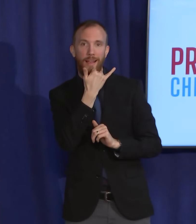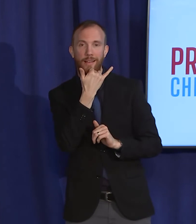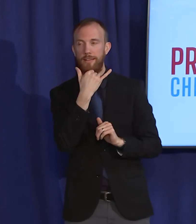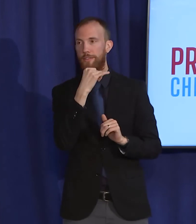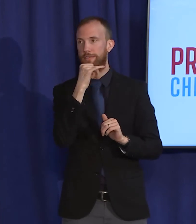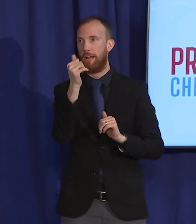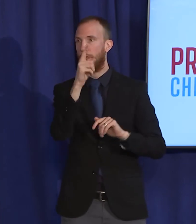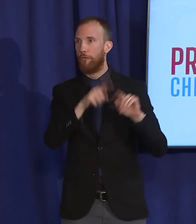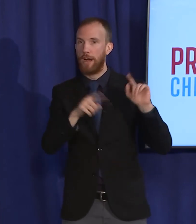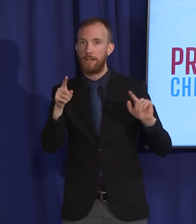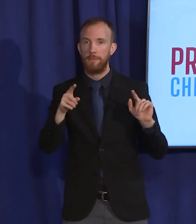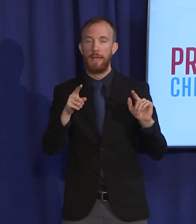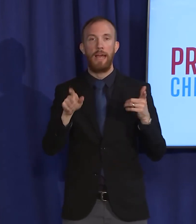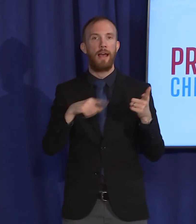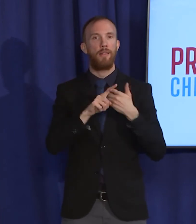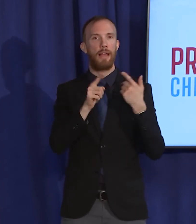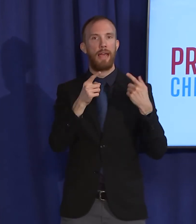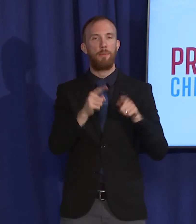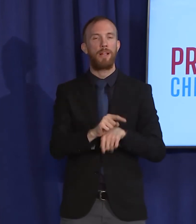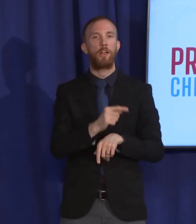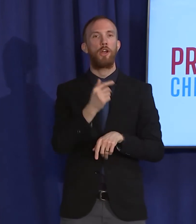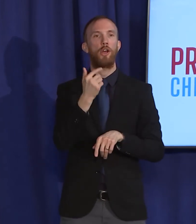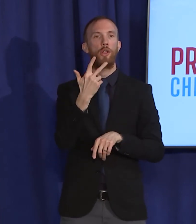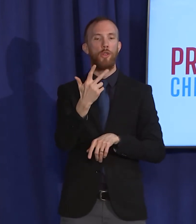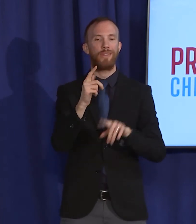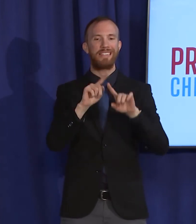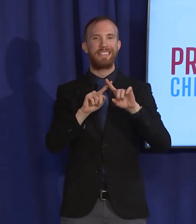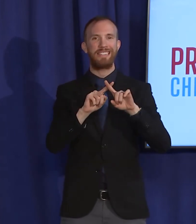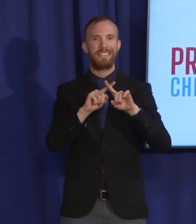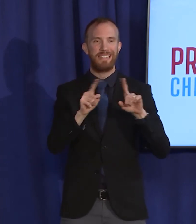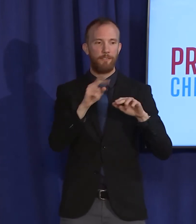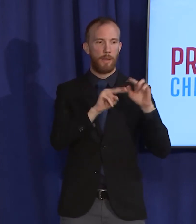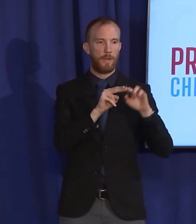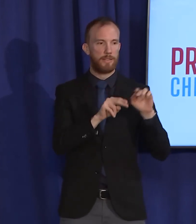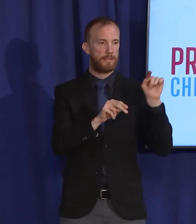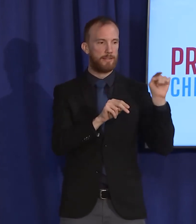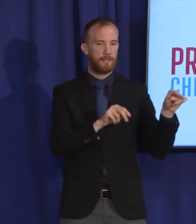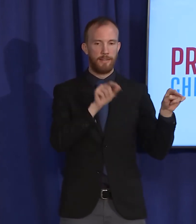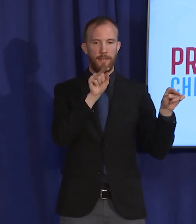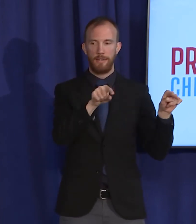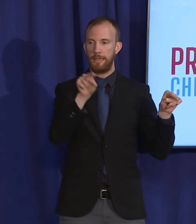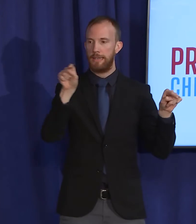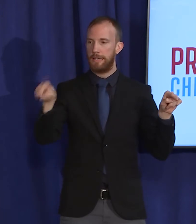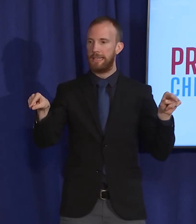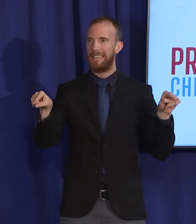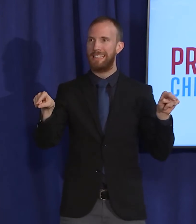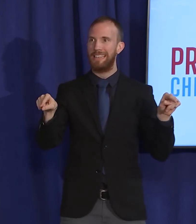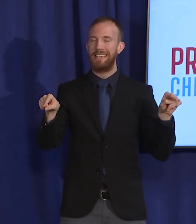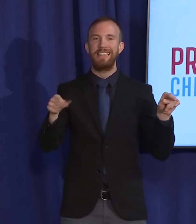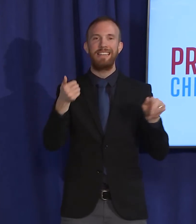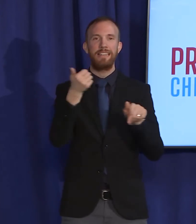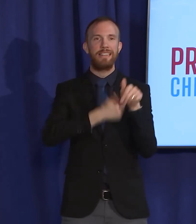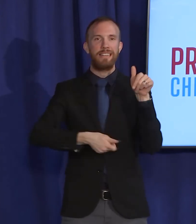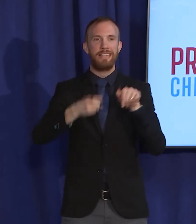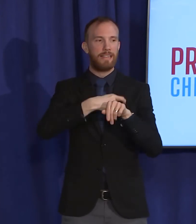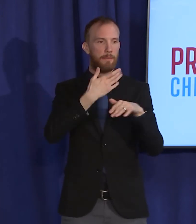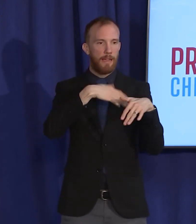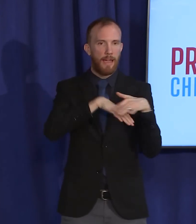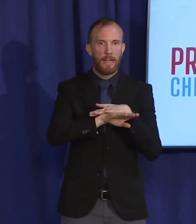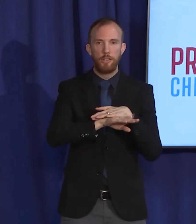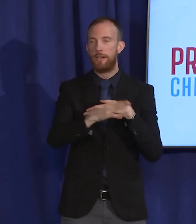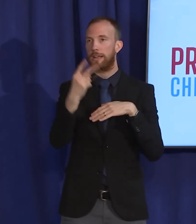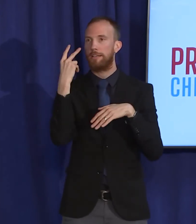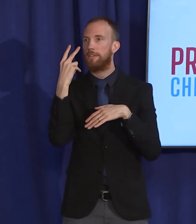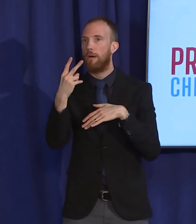3 different locations, that he targeted Asian women in each of those locations, says to me that